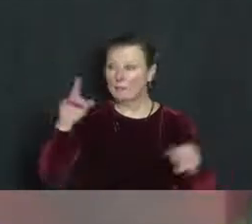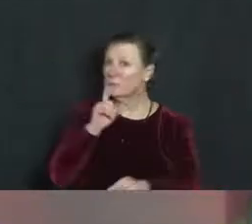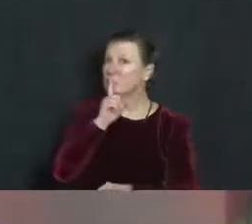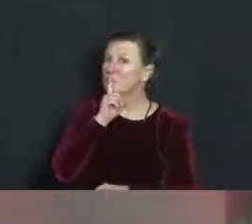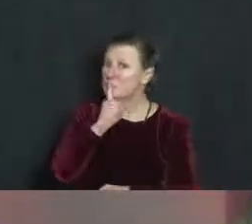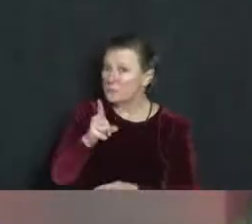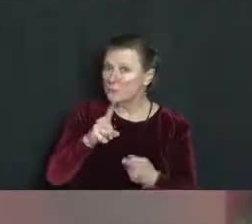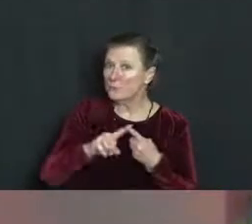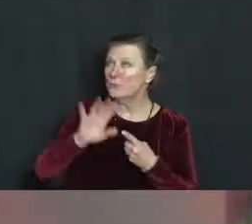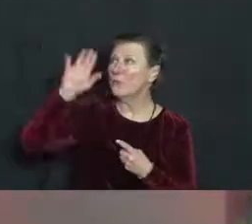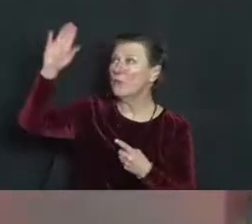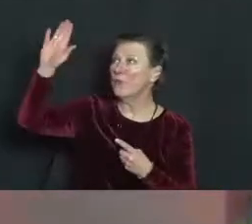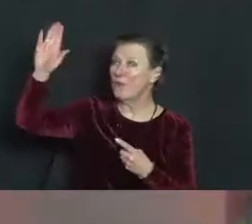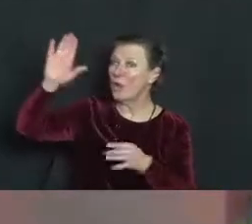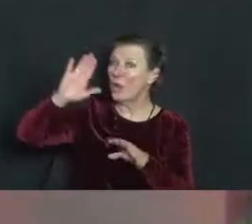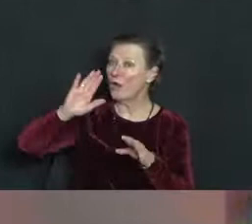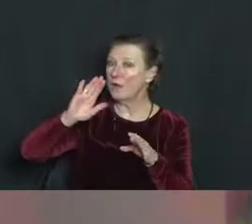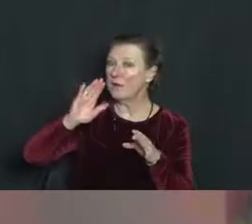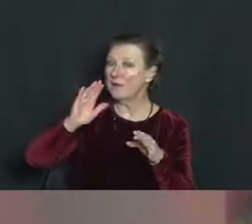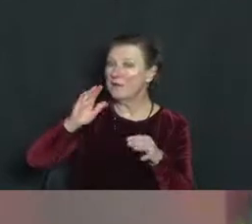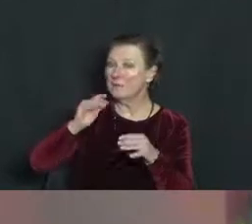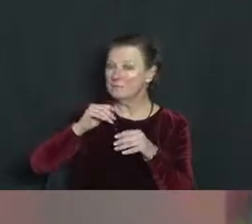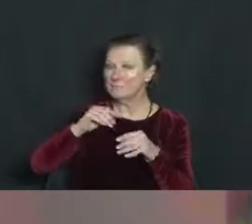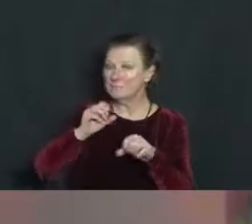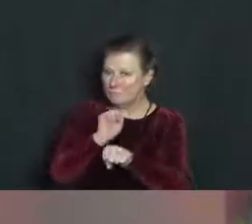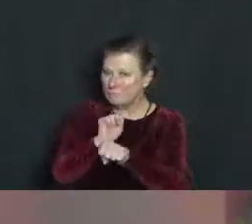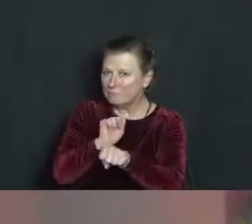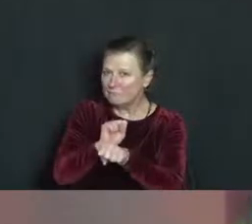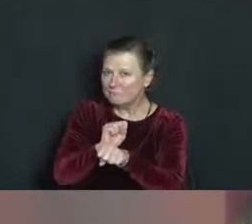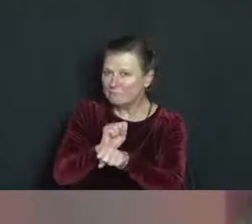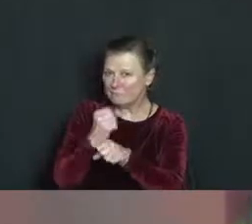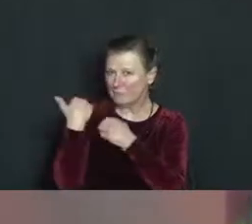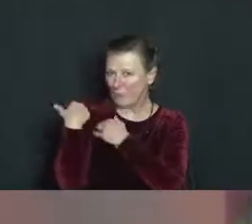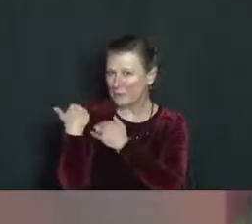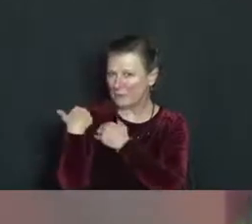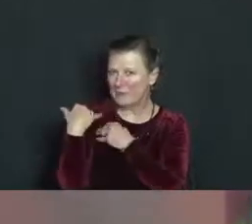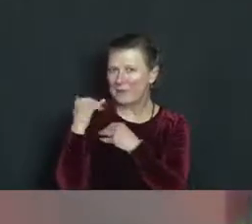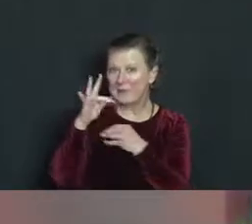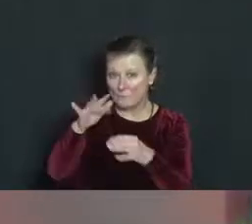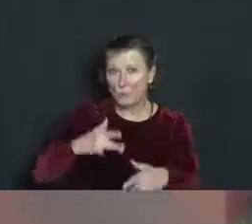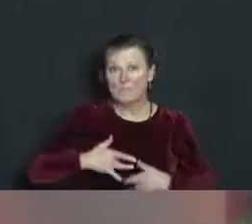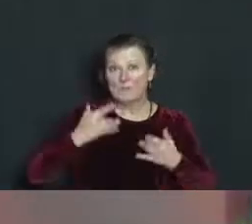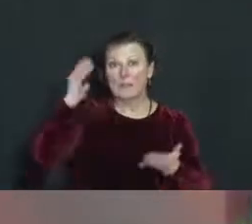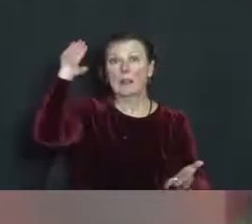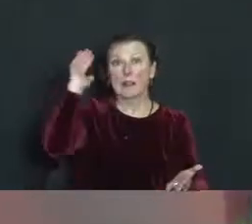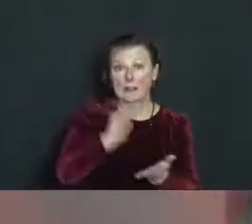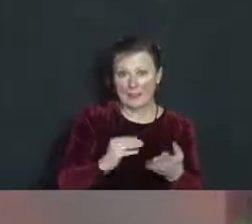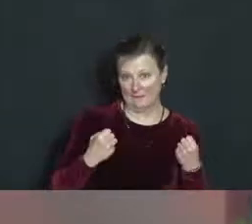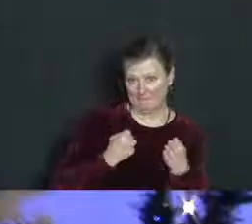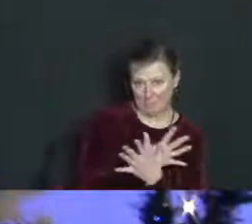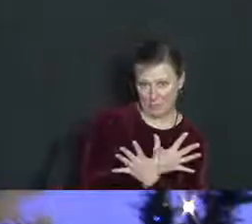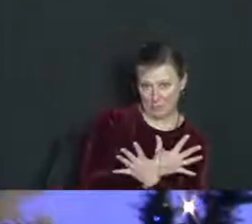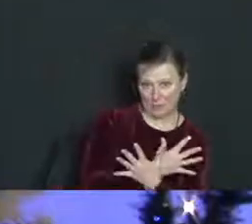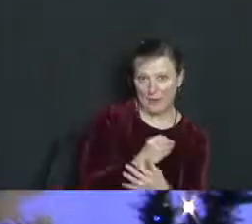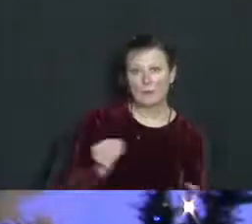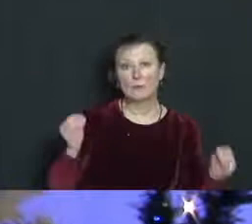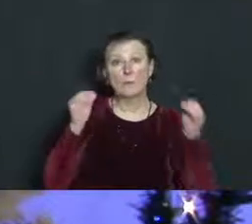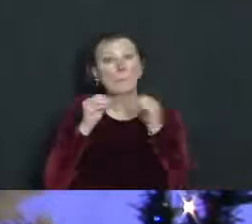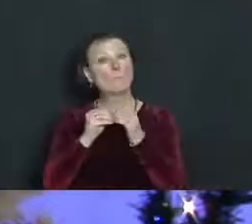angelic calling if you do feel less fear and more love.